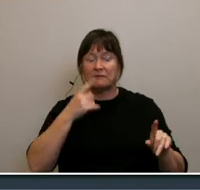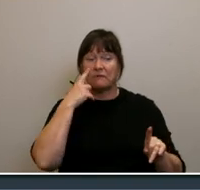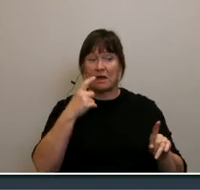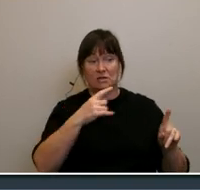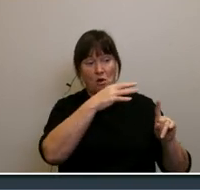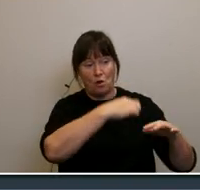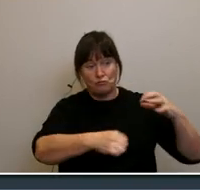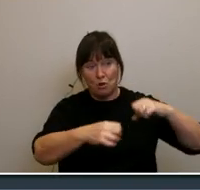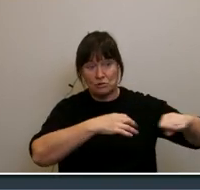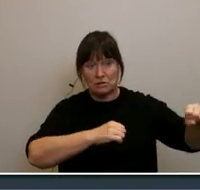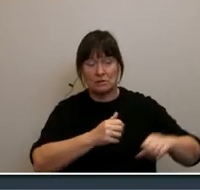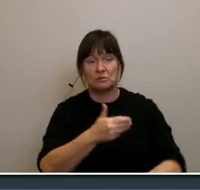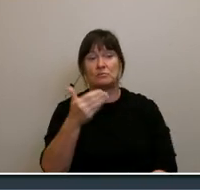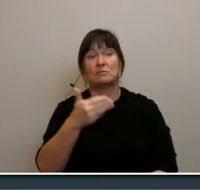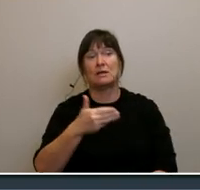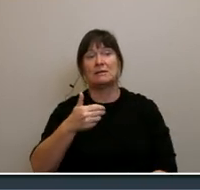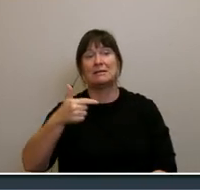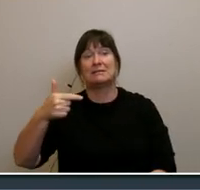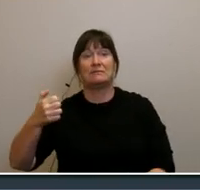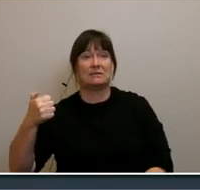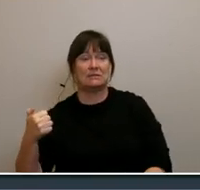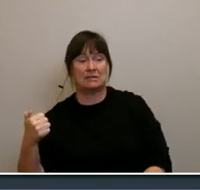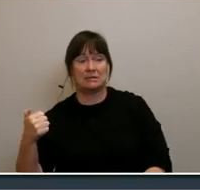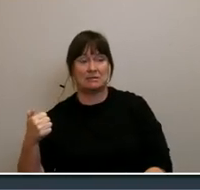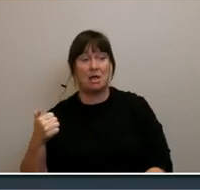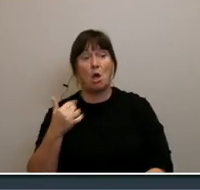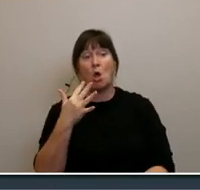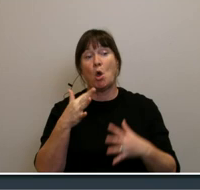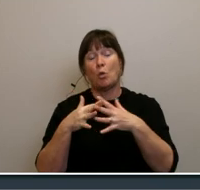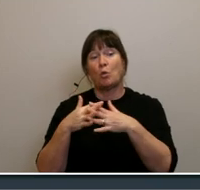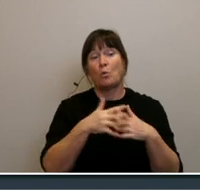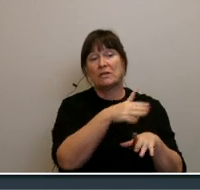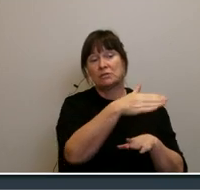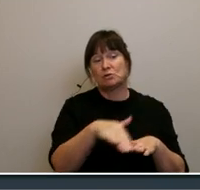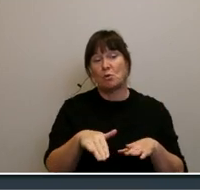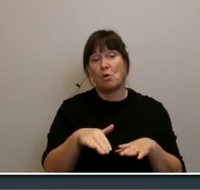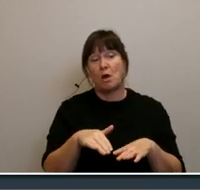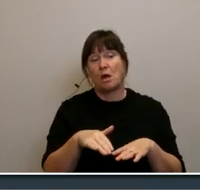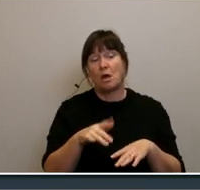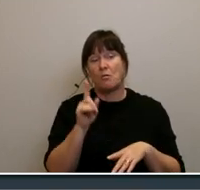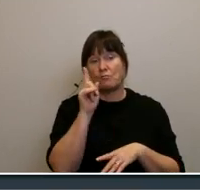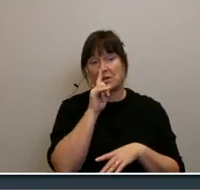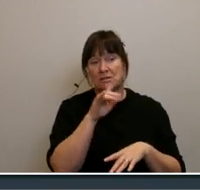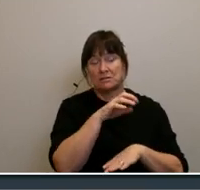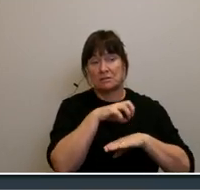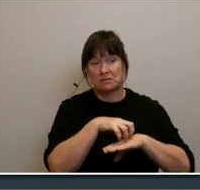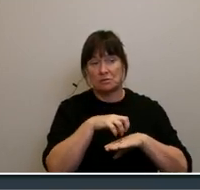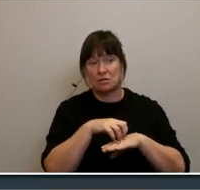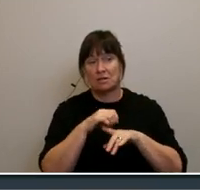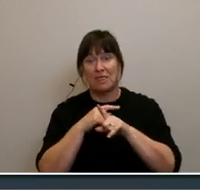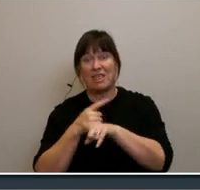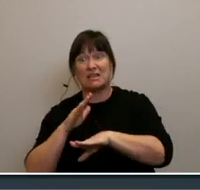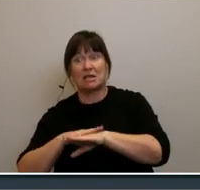1976 by members of the West Shore Residents Association, and then again officially by the Napier City Council